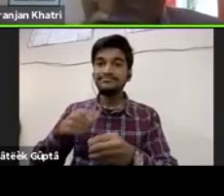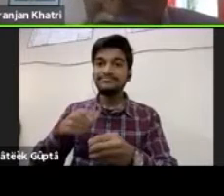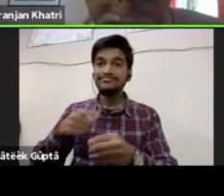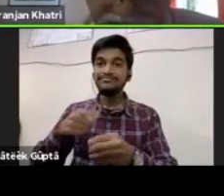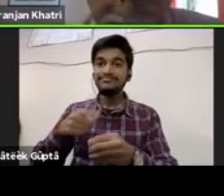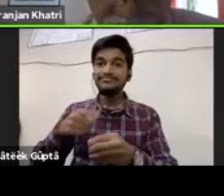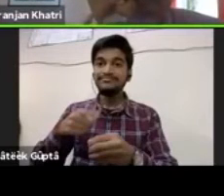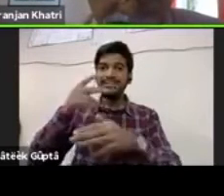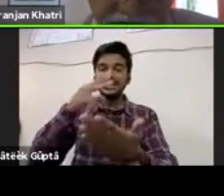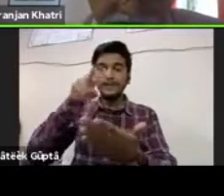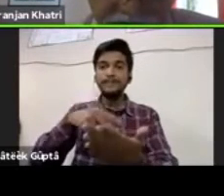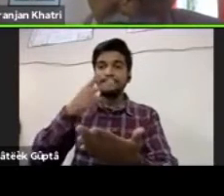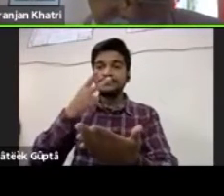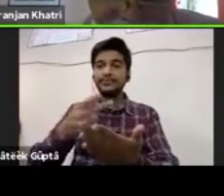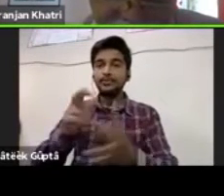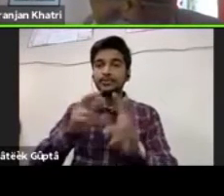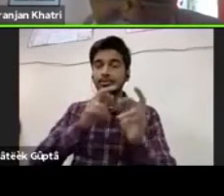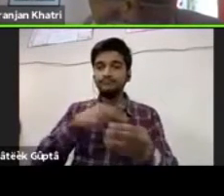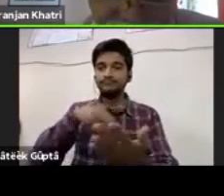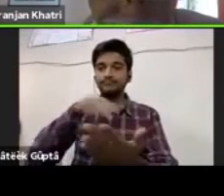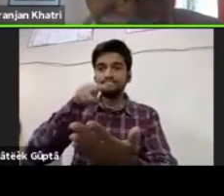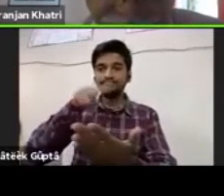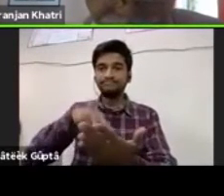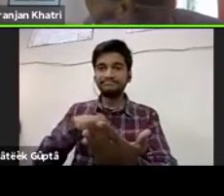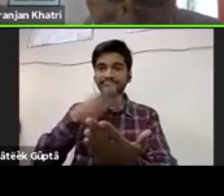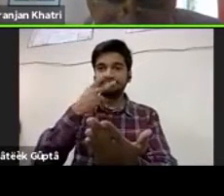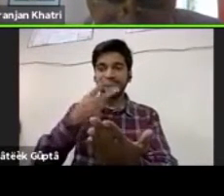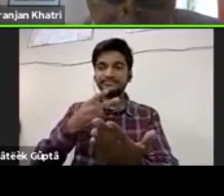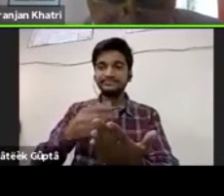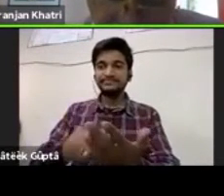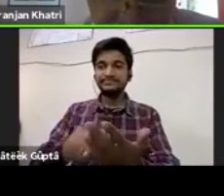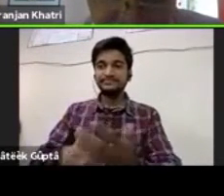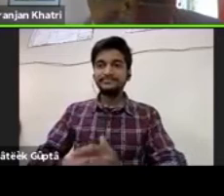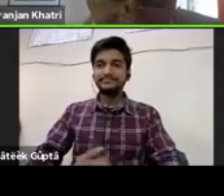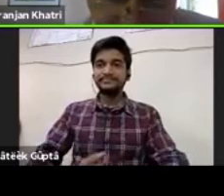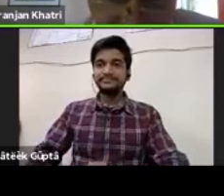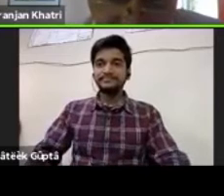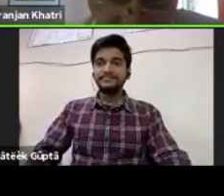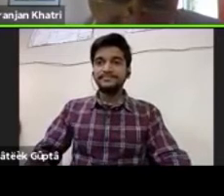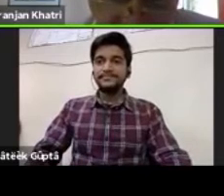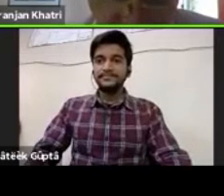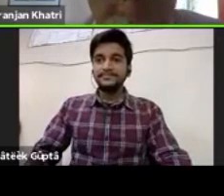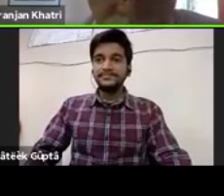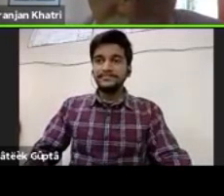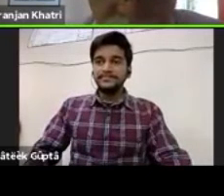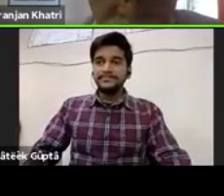okay. Sir. Okay, I'll just have a look at it.